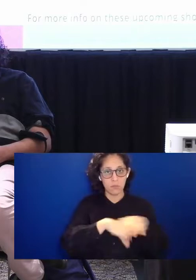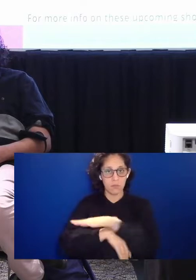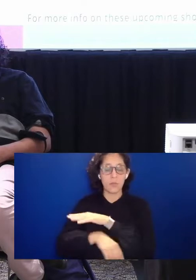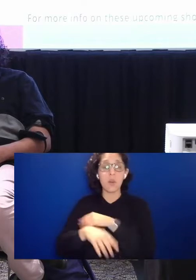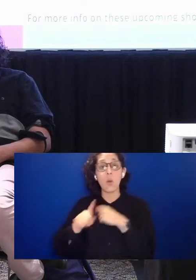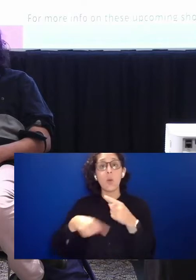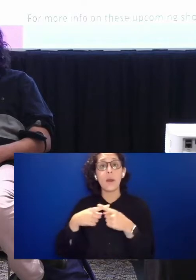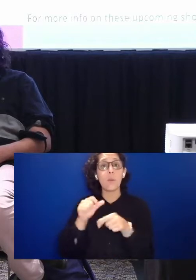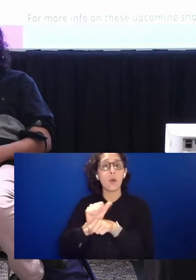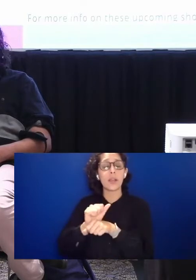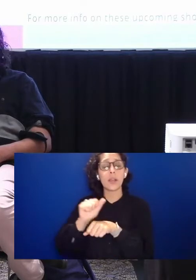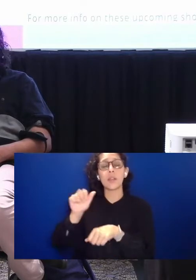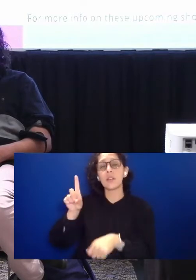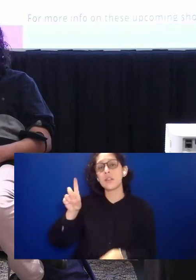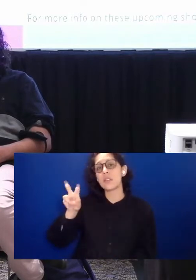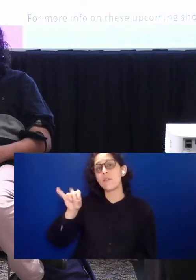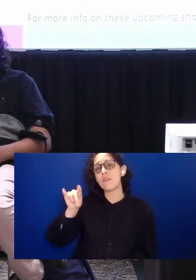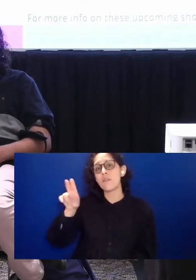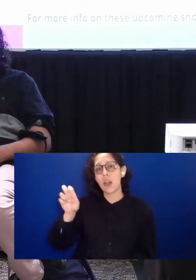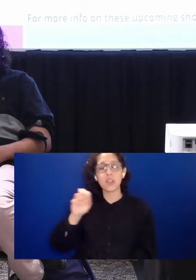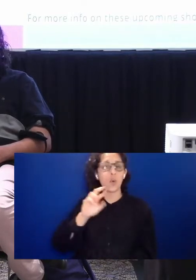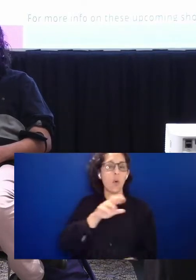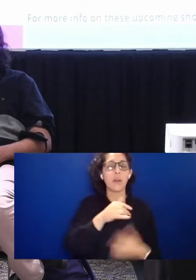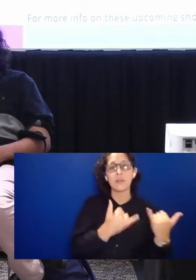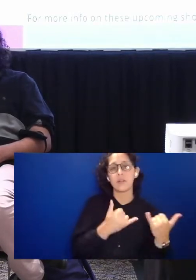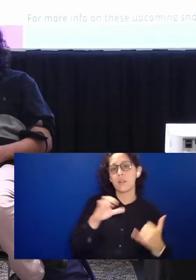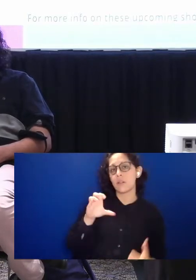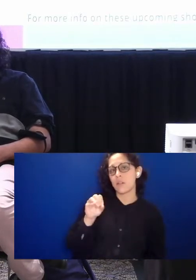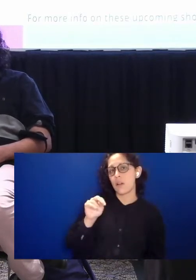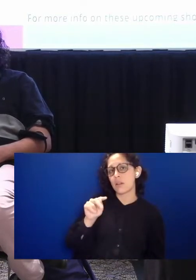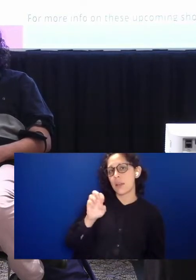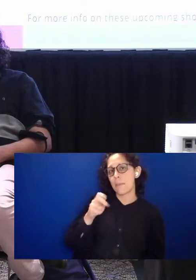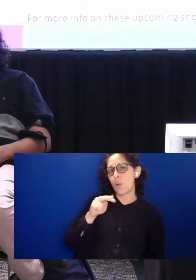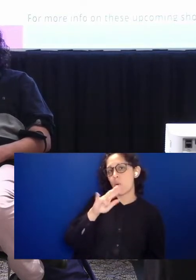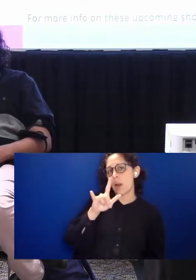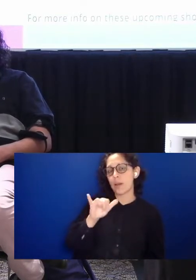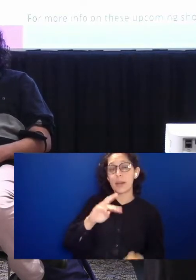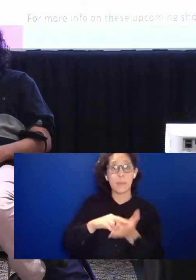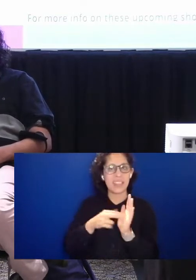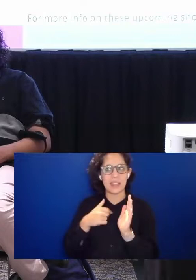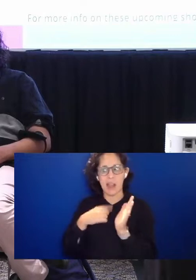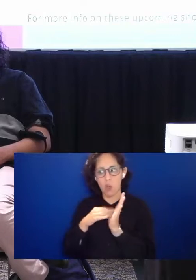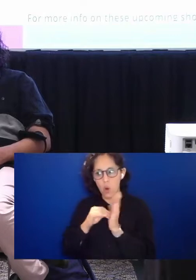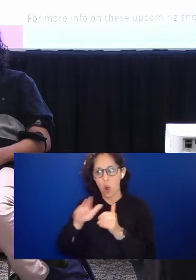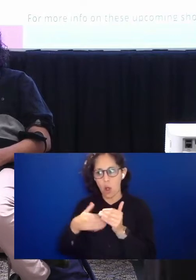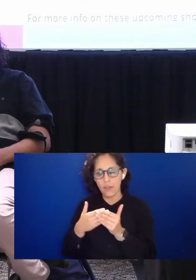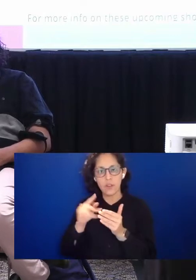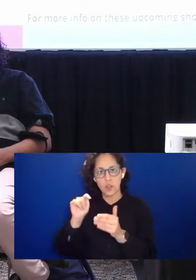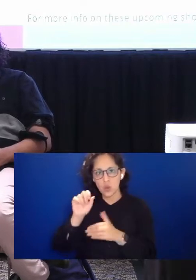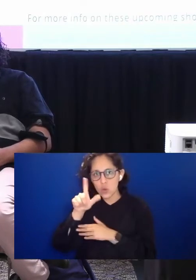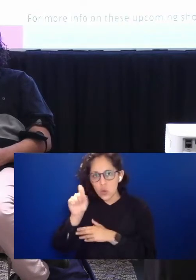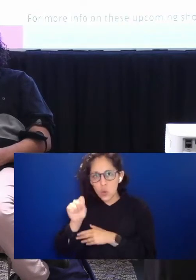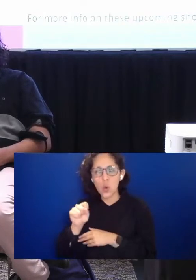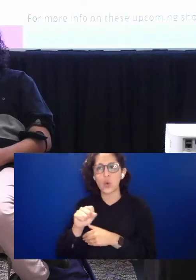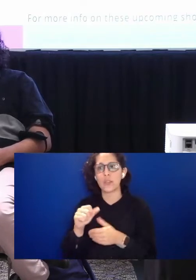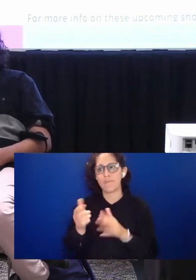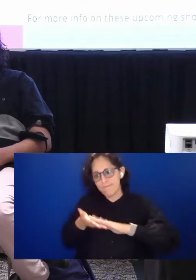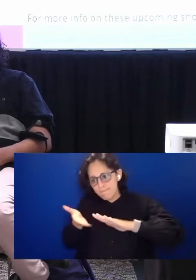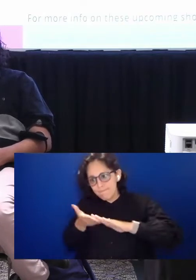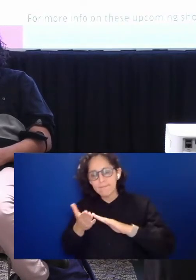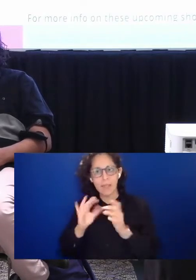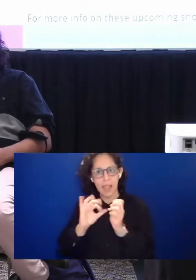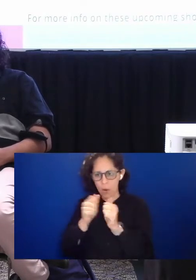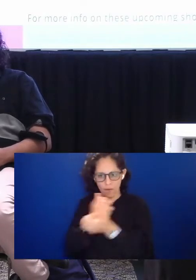performance, I get to really nerd out about all the tools of the theater, the mechanisms, and like how they fit together, and how like visual